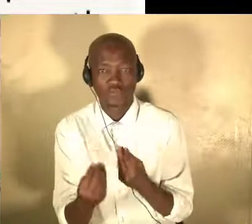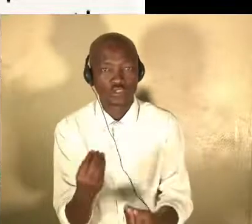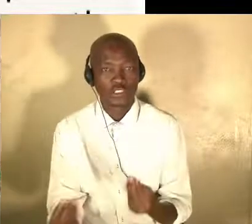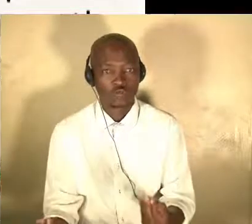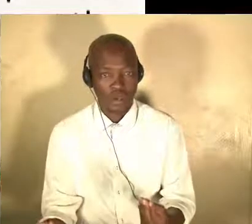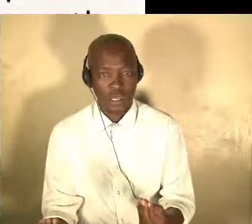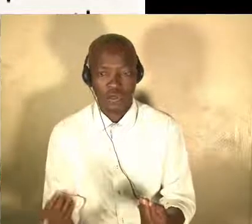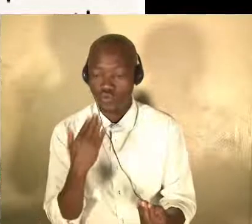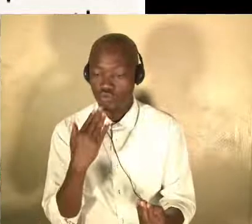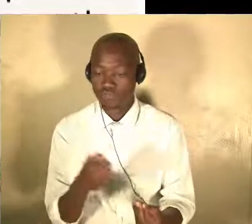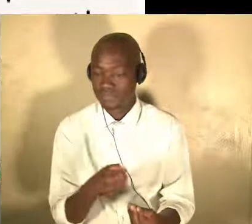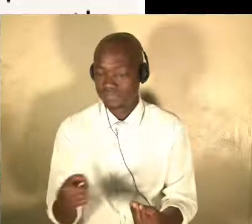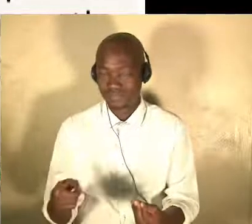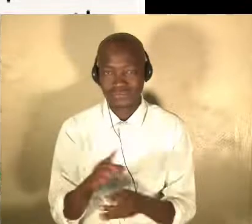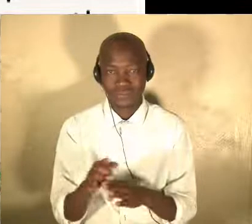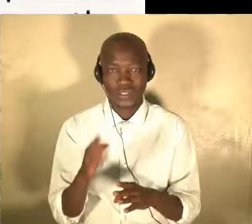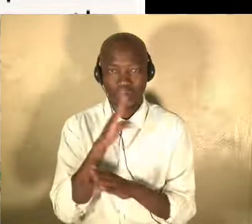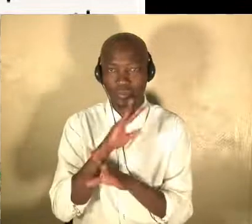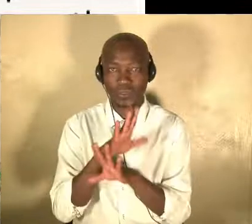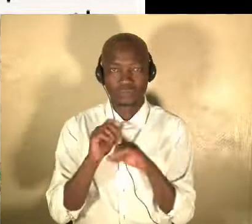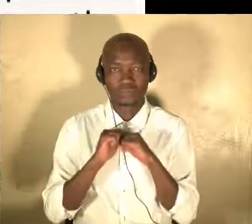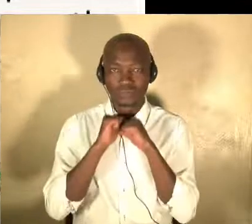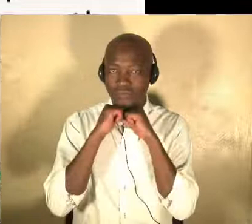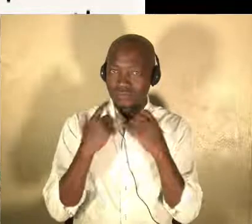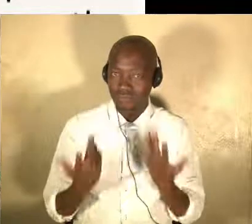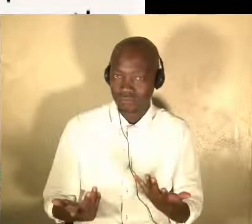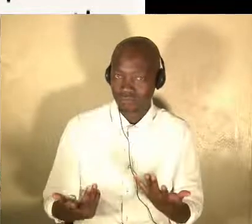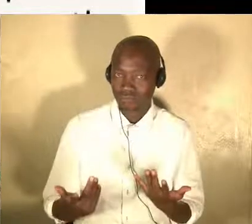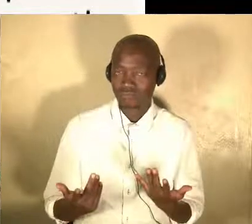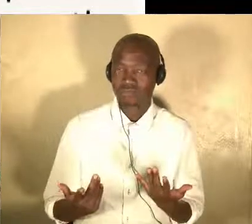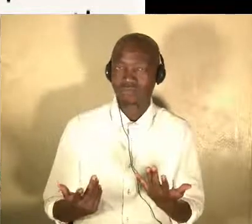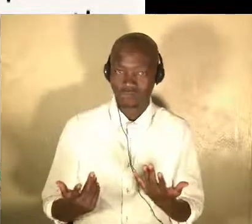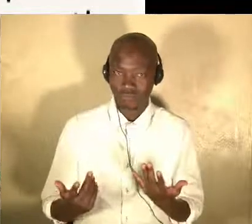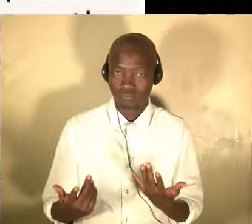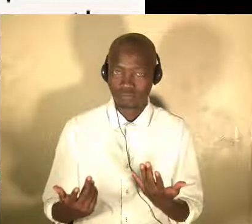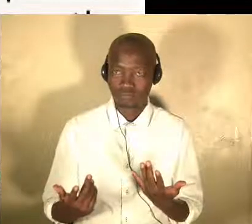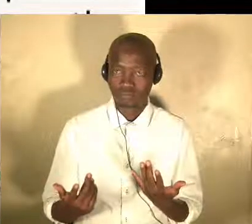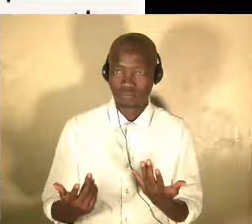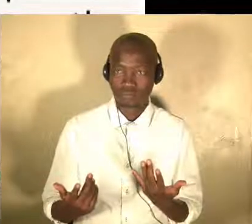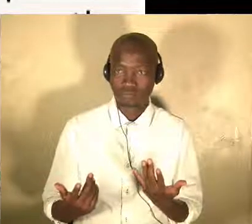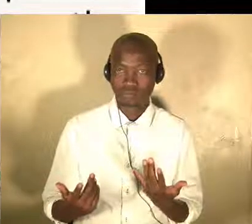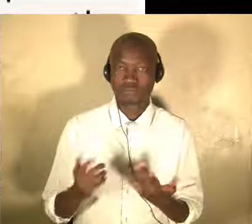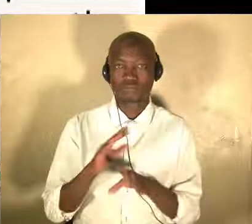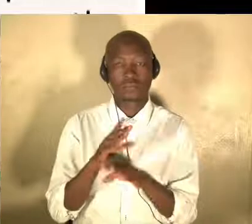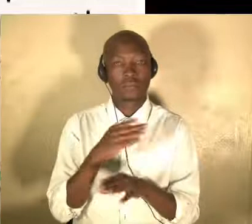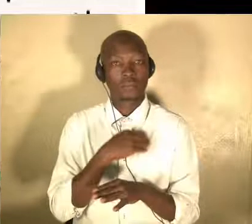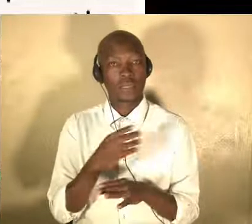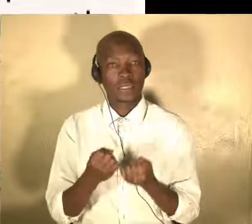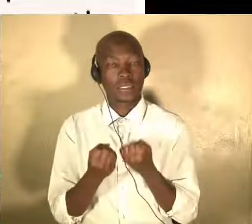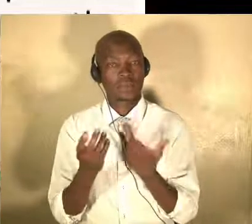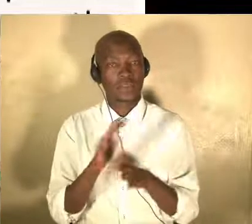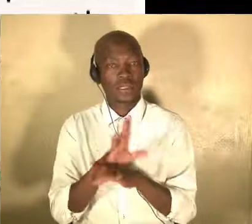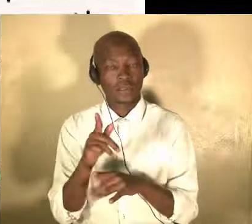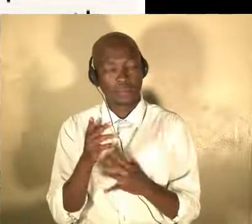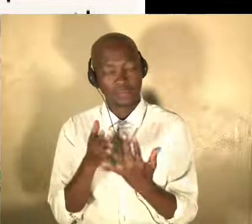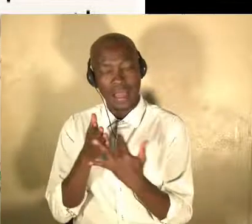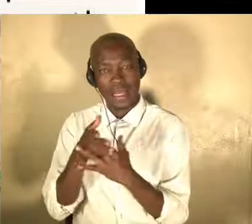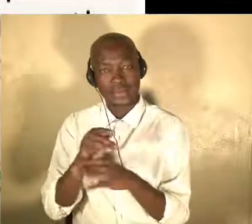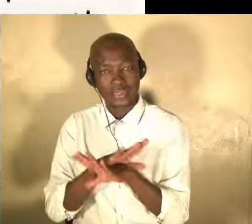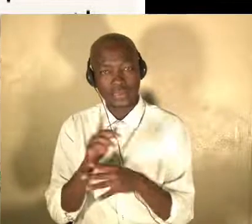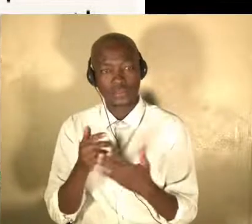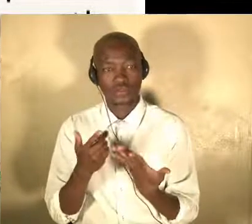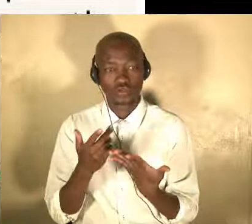children who may not have the biological parents who may be deceased by gaining access to